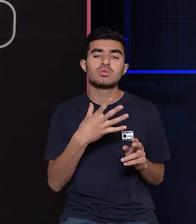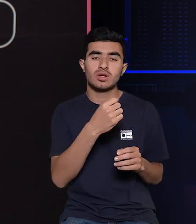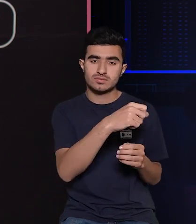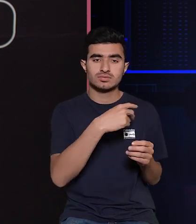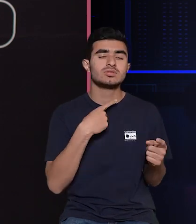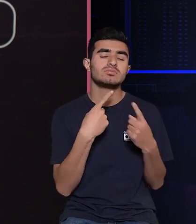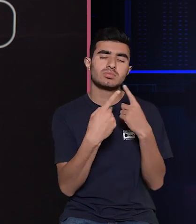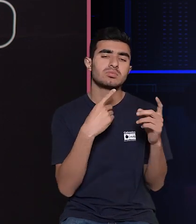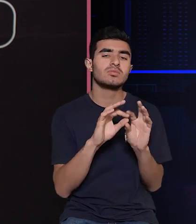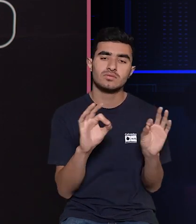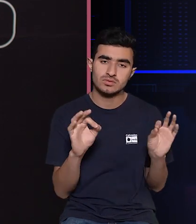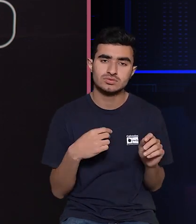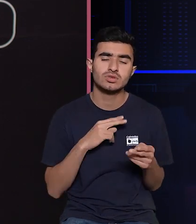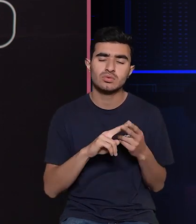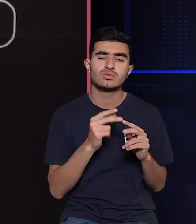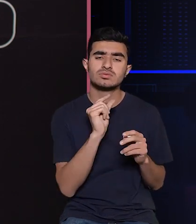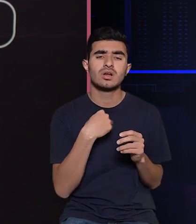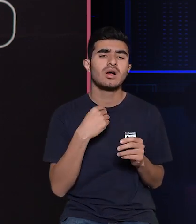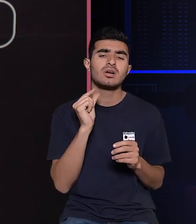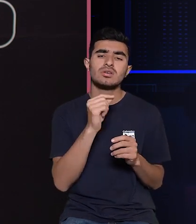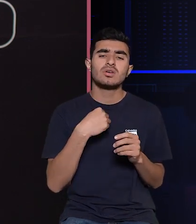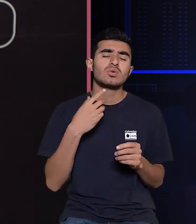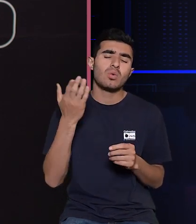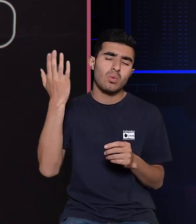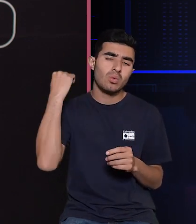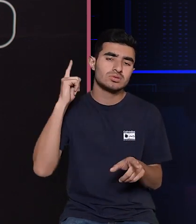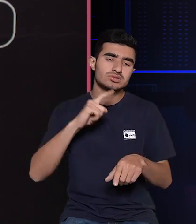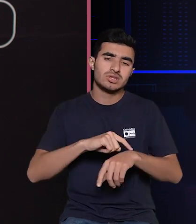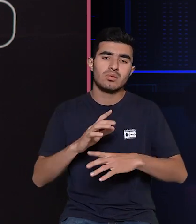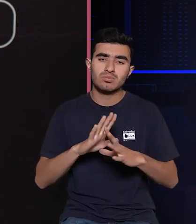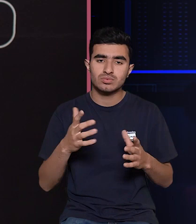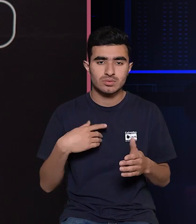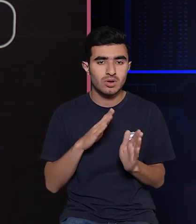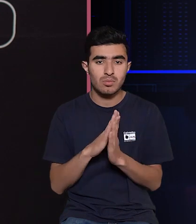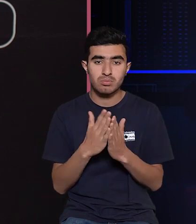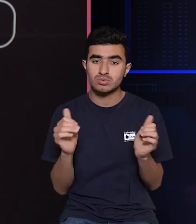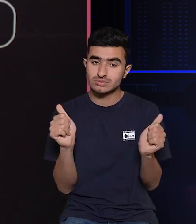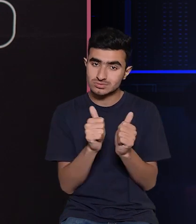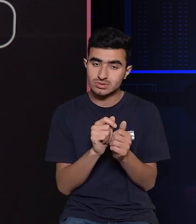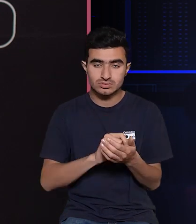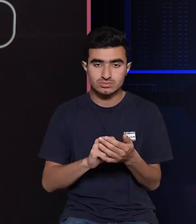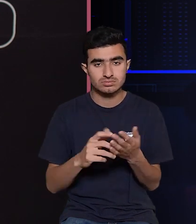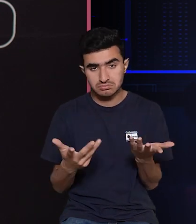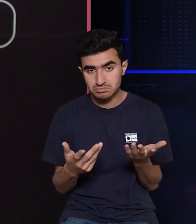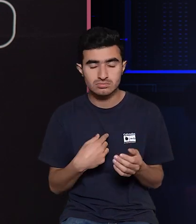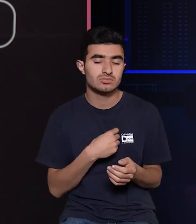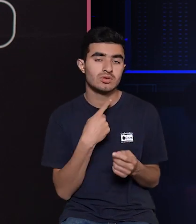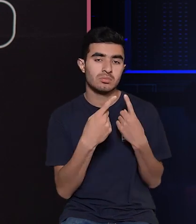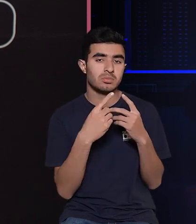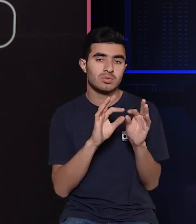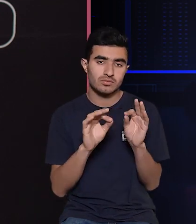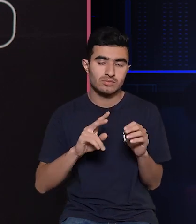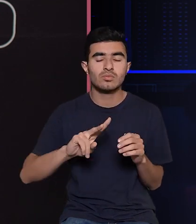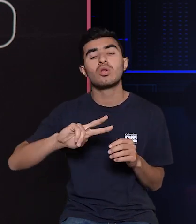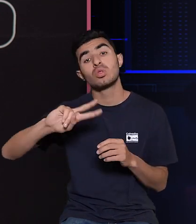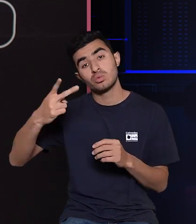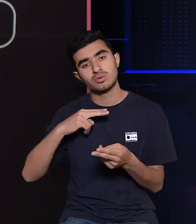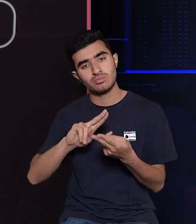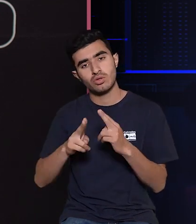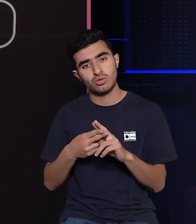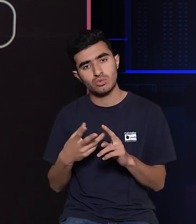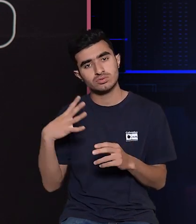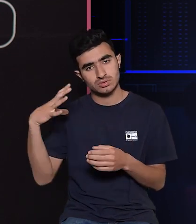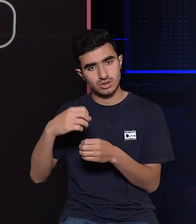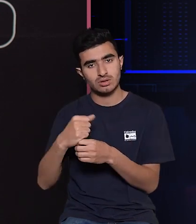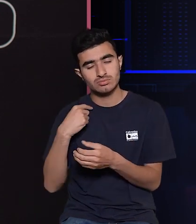And Musharraf said, well, it's been a long time coming. We should put a book together. And then I spoke with Amir Hussain Saab, another friend of mine, a very well-known short